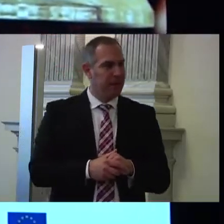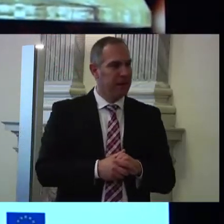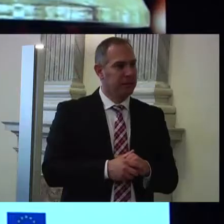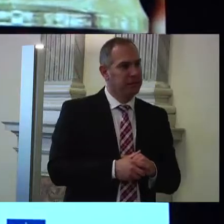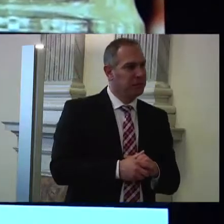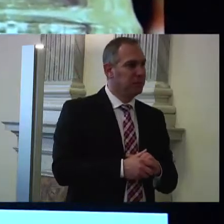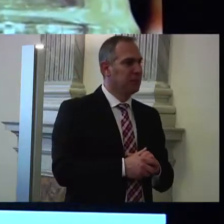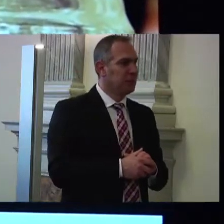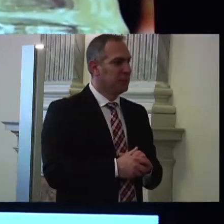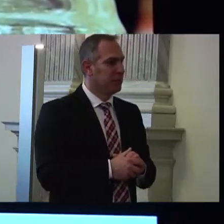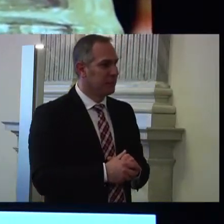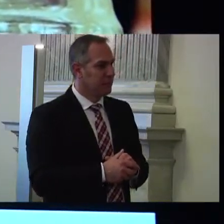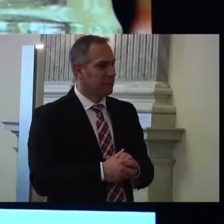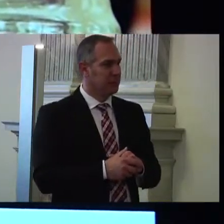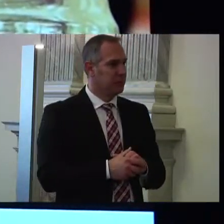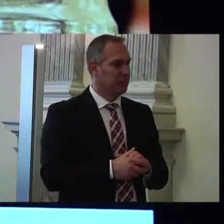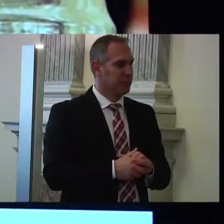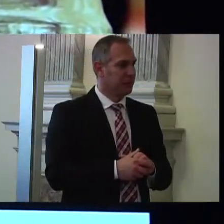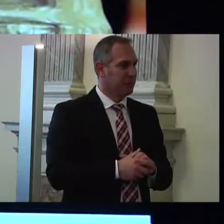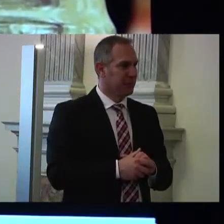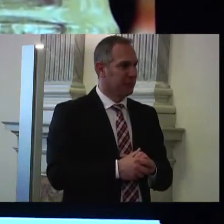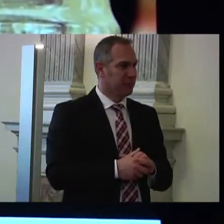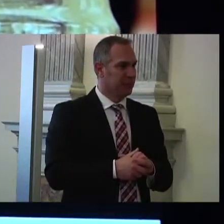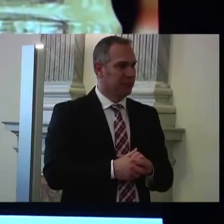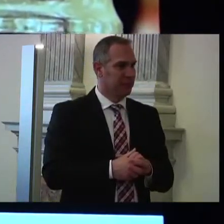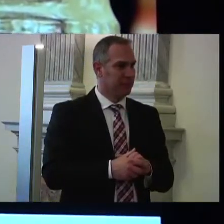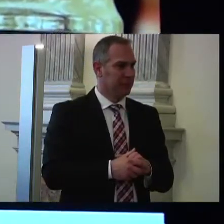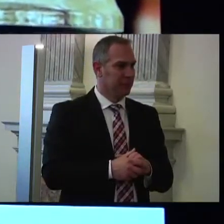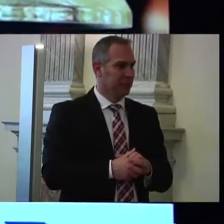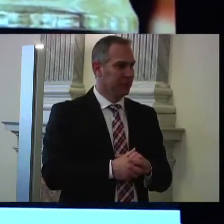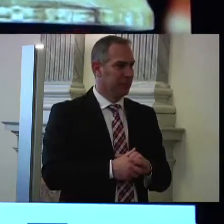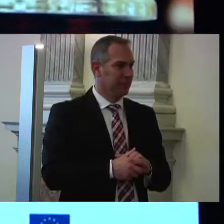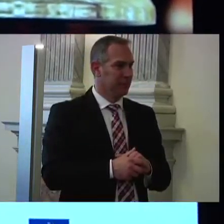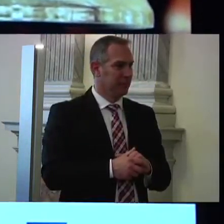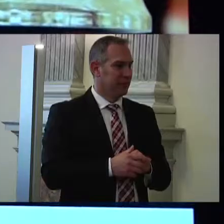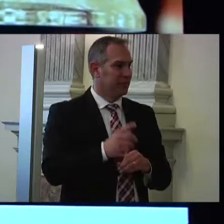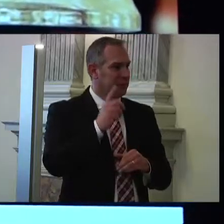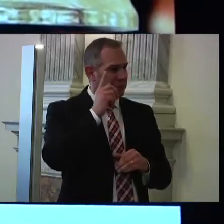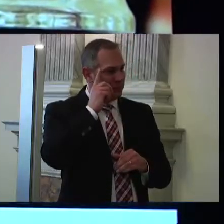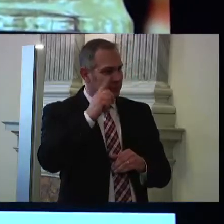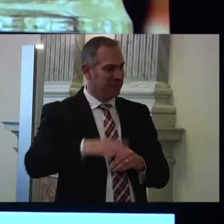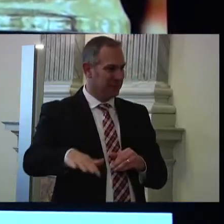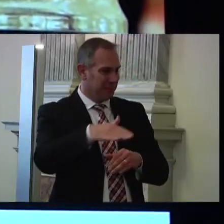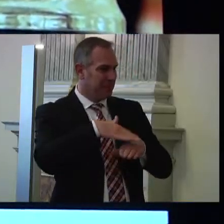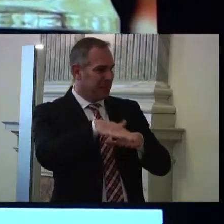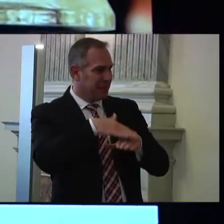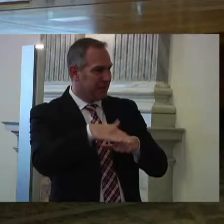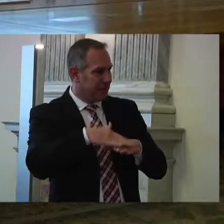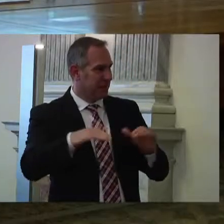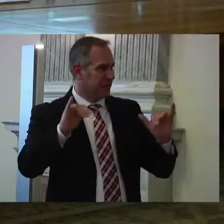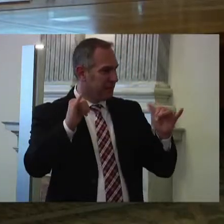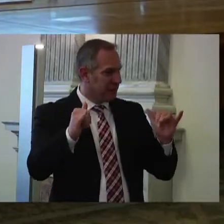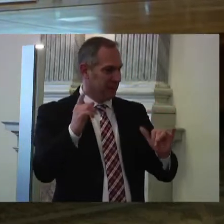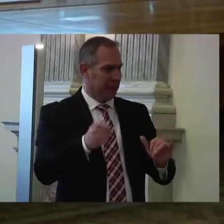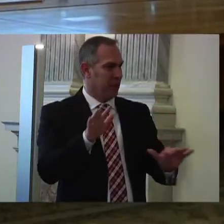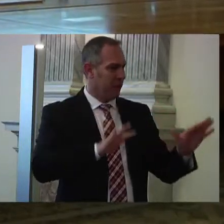Accurate, reliable and up-to-date information on the characteristics of places, services and equipment, tourists with specific access needs